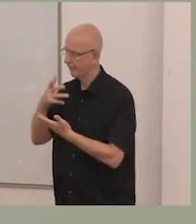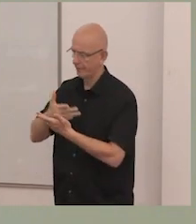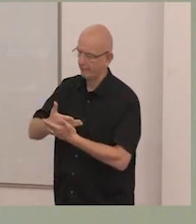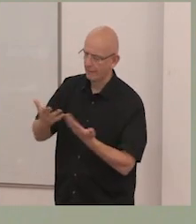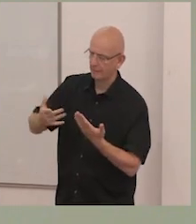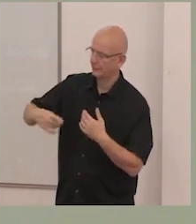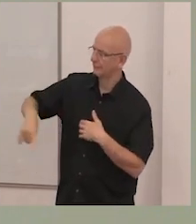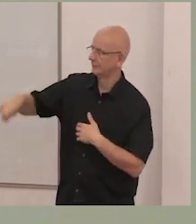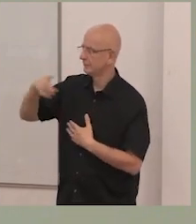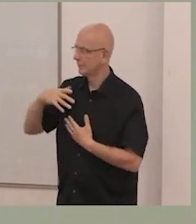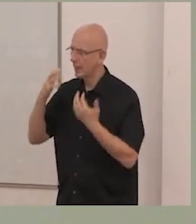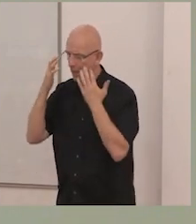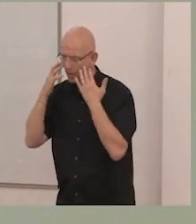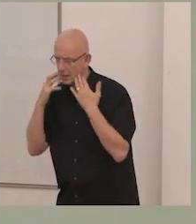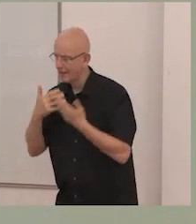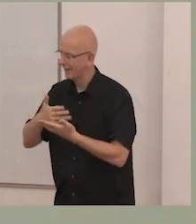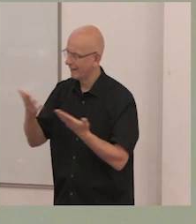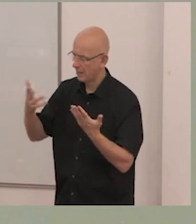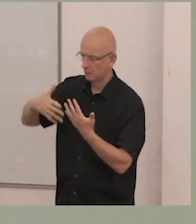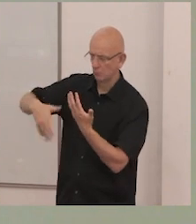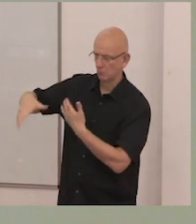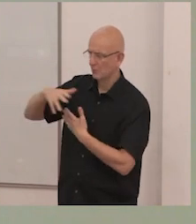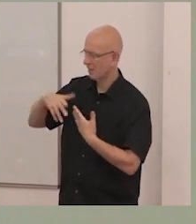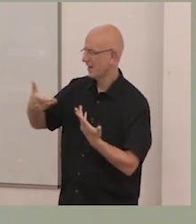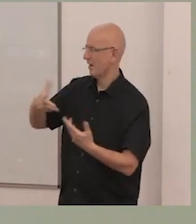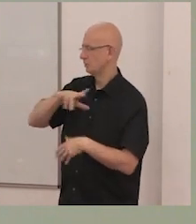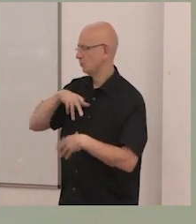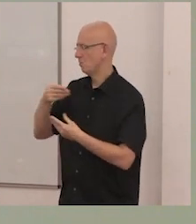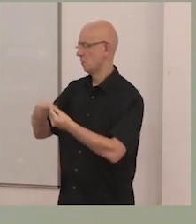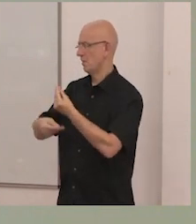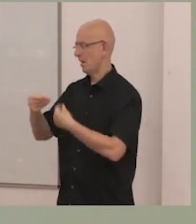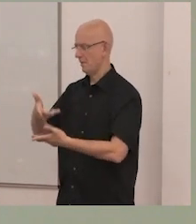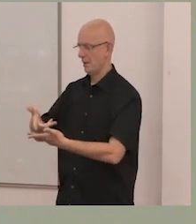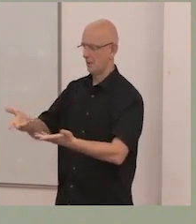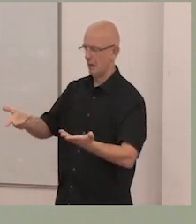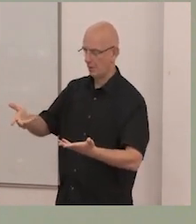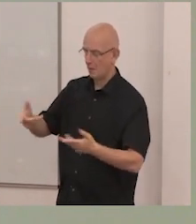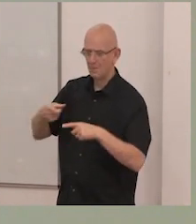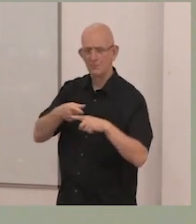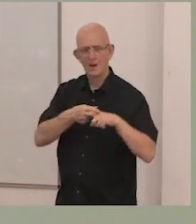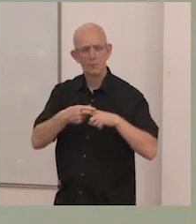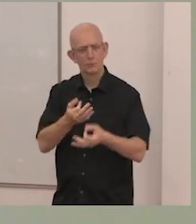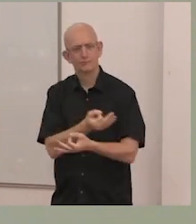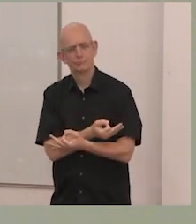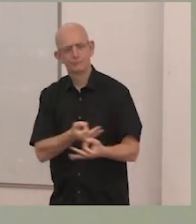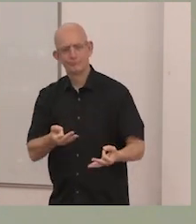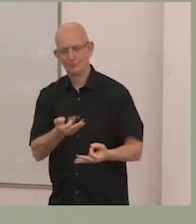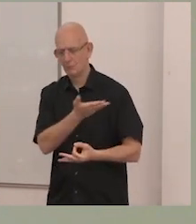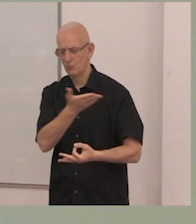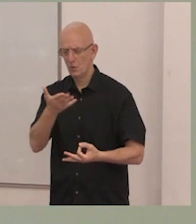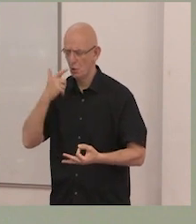is doing so well and Ukraine is doing so badly? And I had explained that process of democracy started